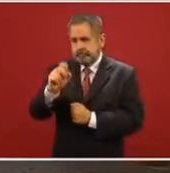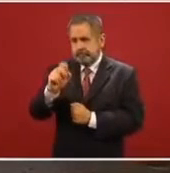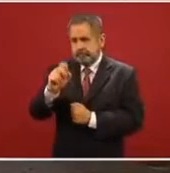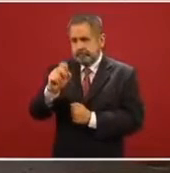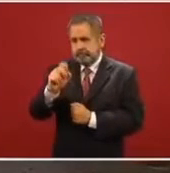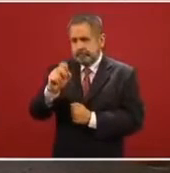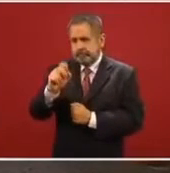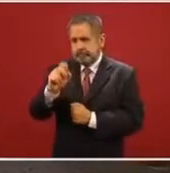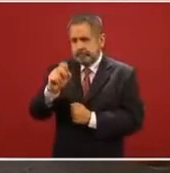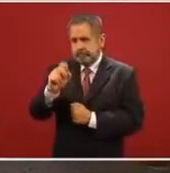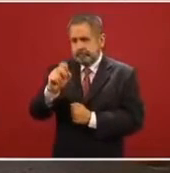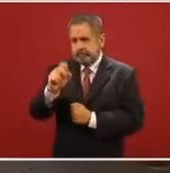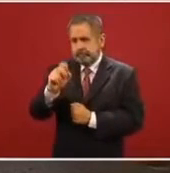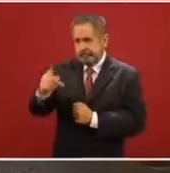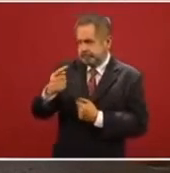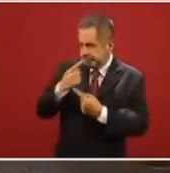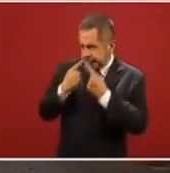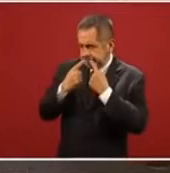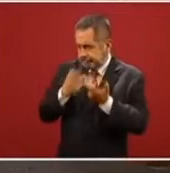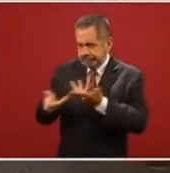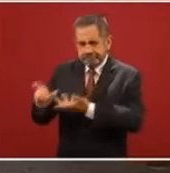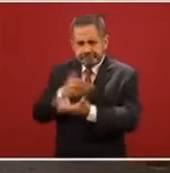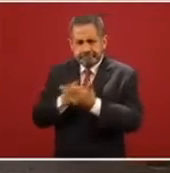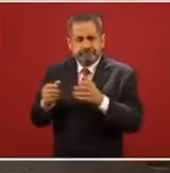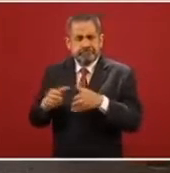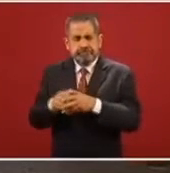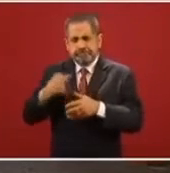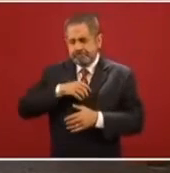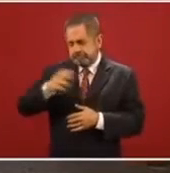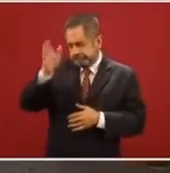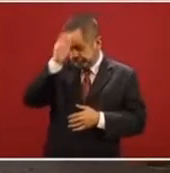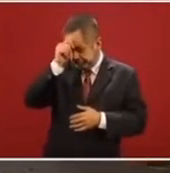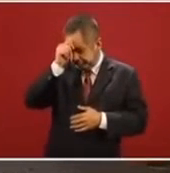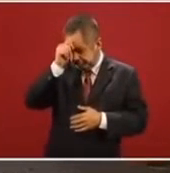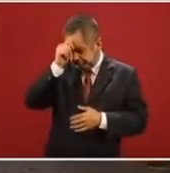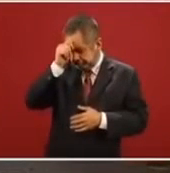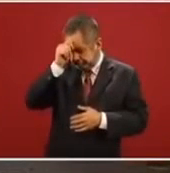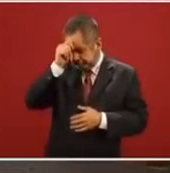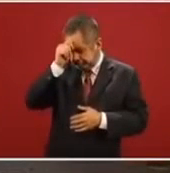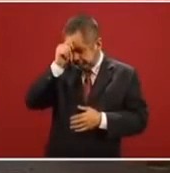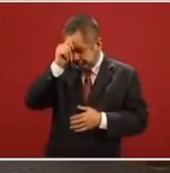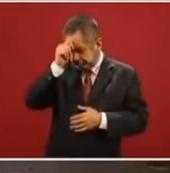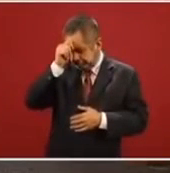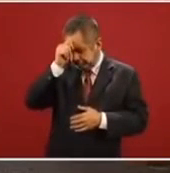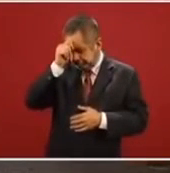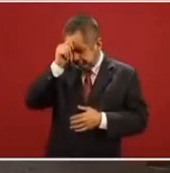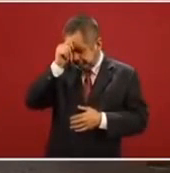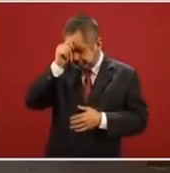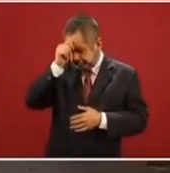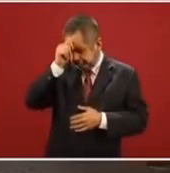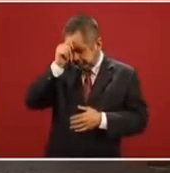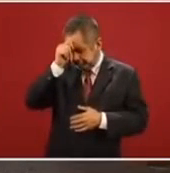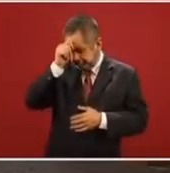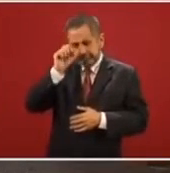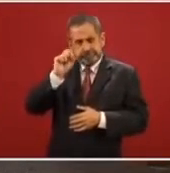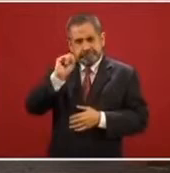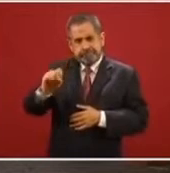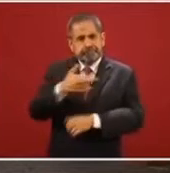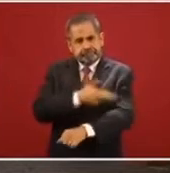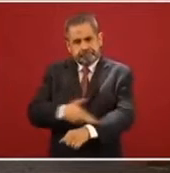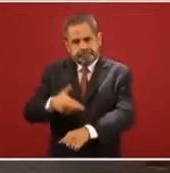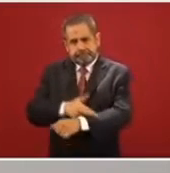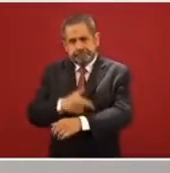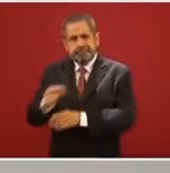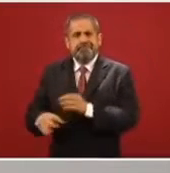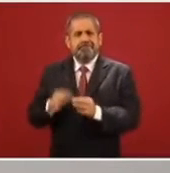institutional coordinator of the response. concertamos las medidas que We concerted the measures se